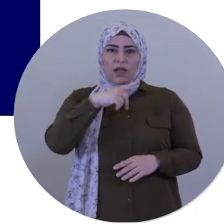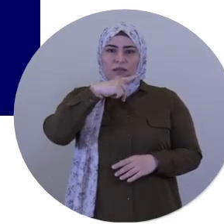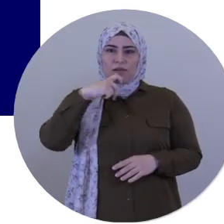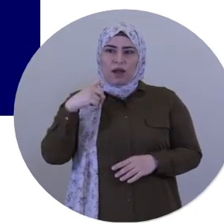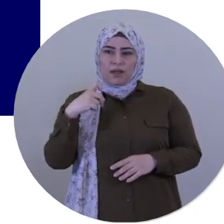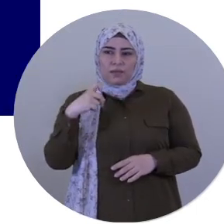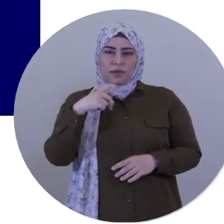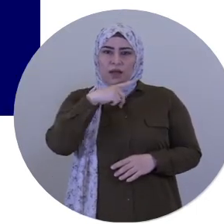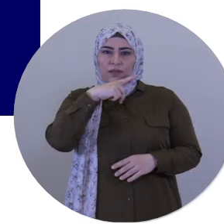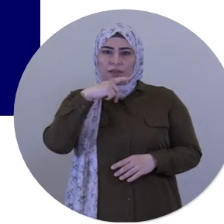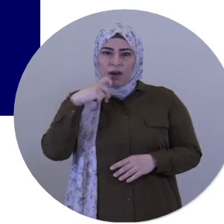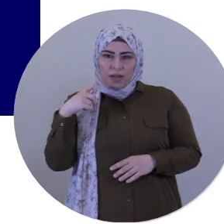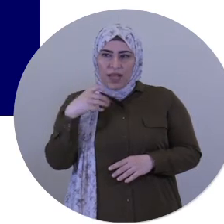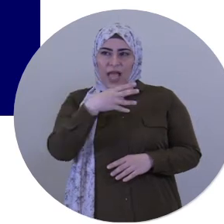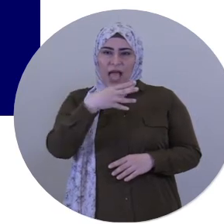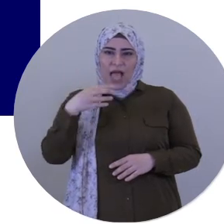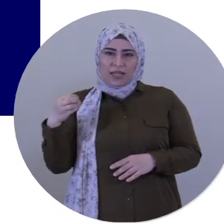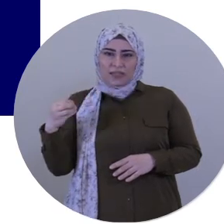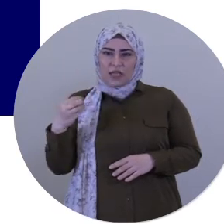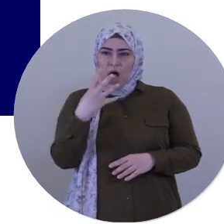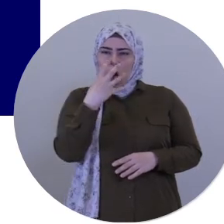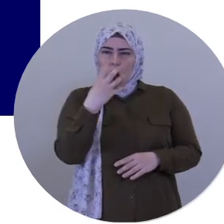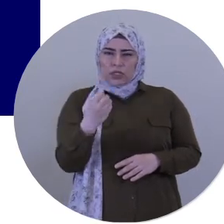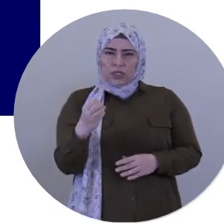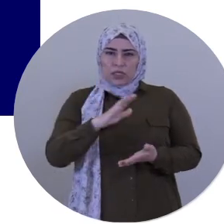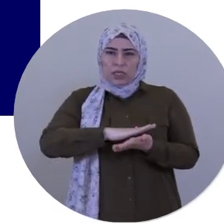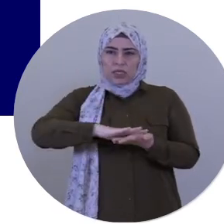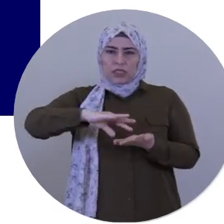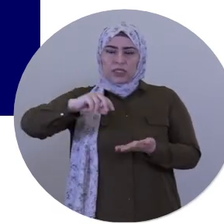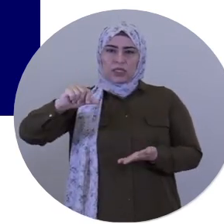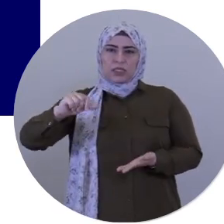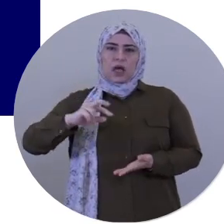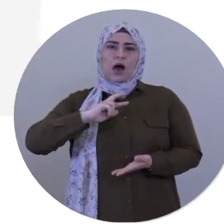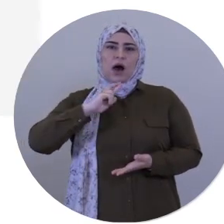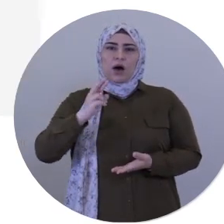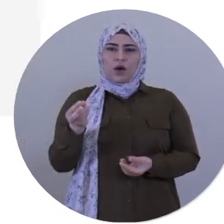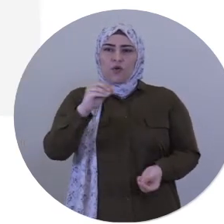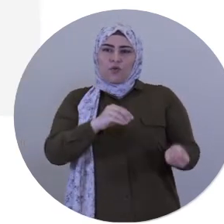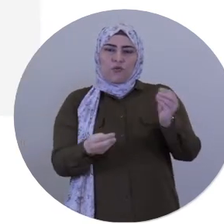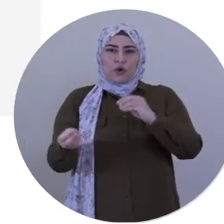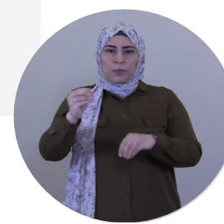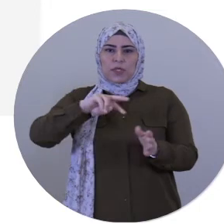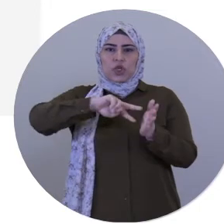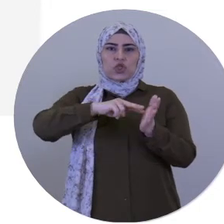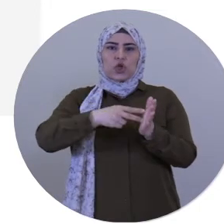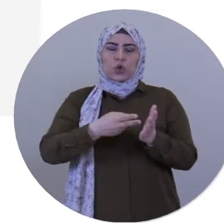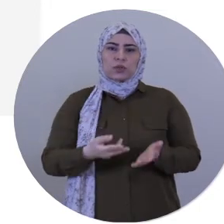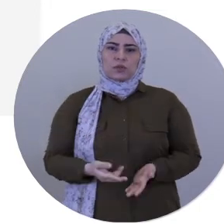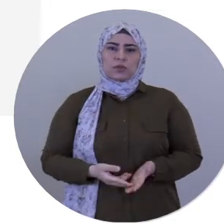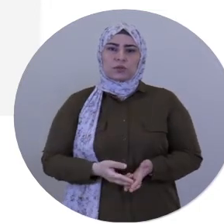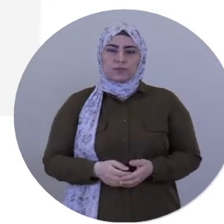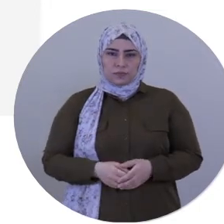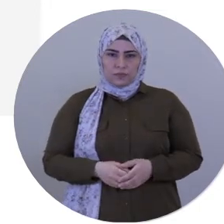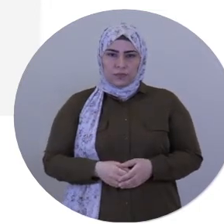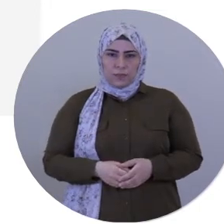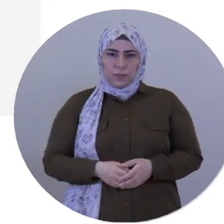formed. How? So how do we locate explicit questions? Something that has been clearly